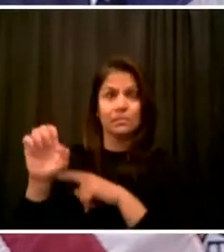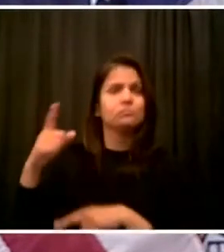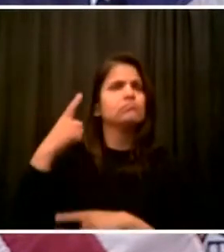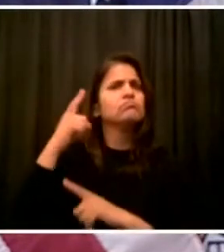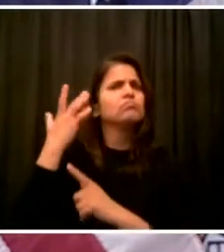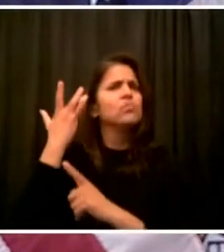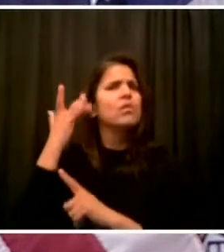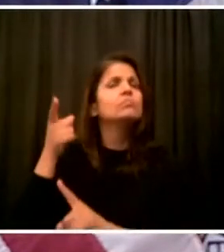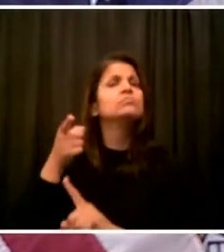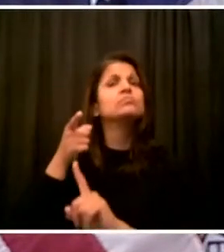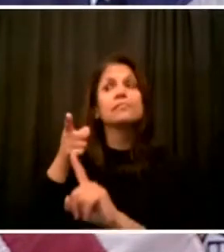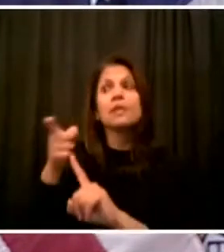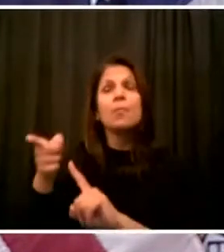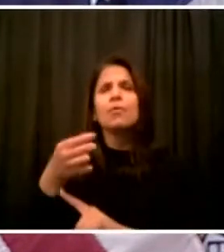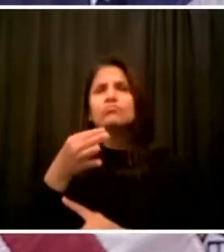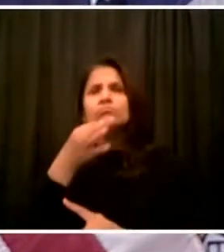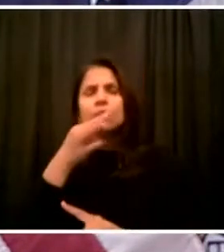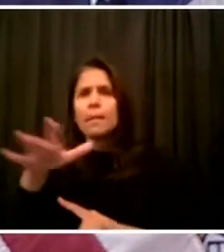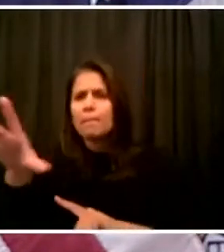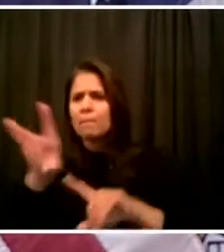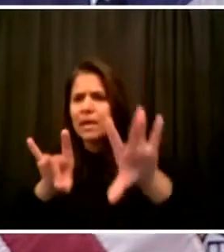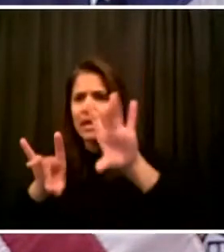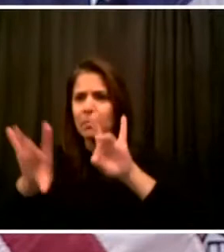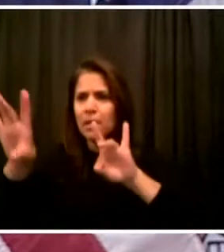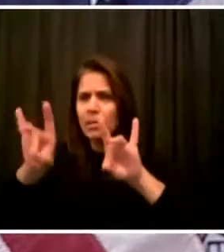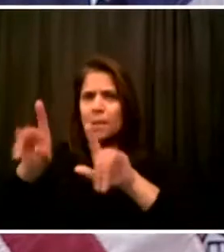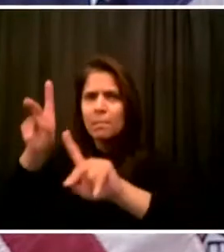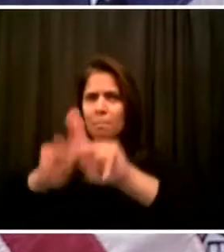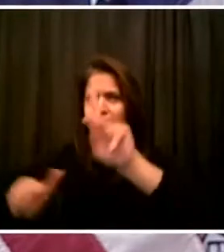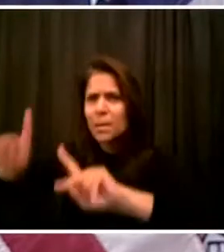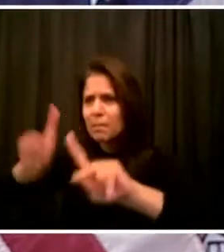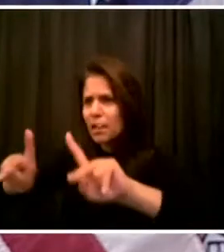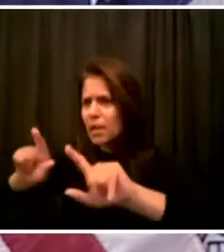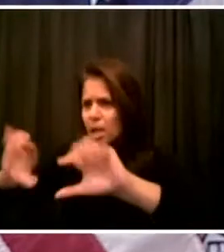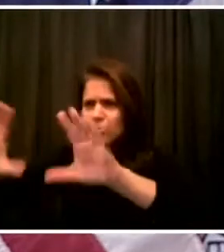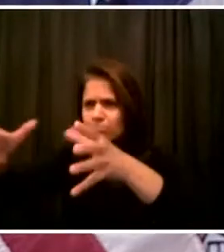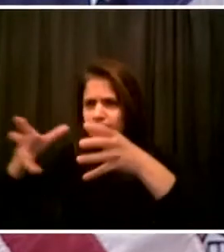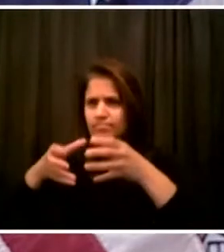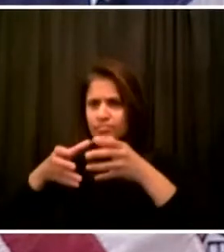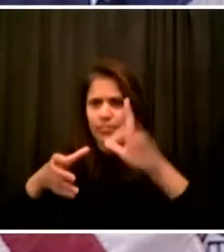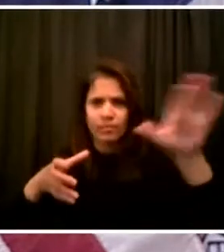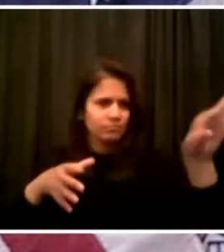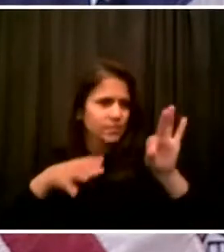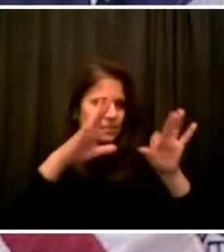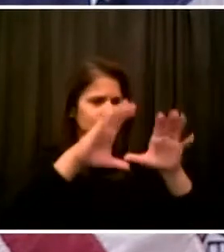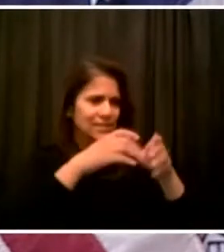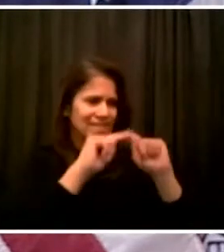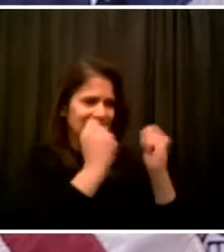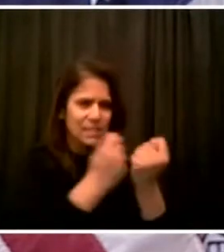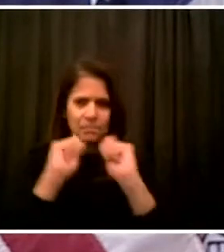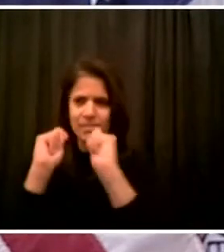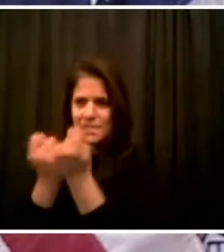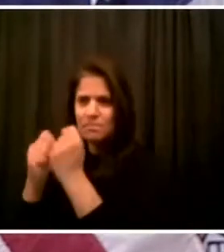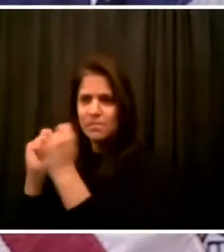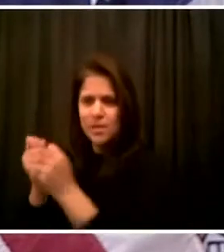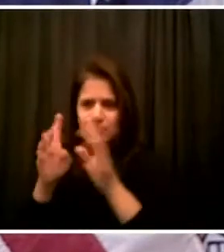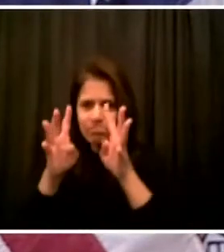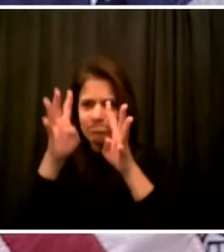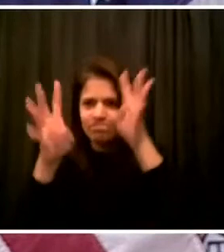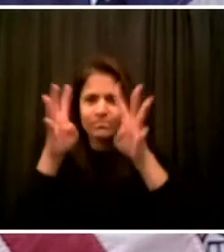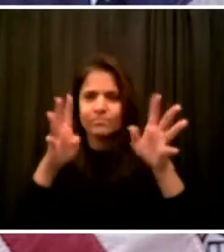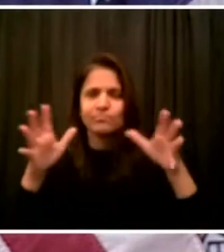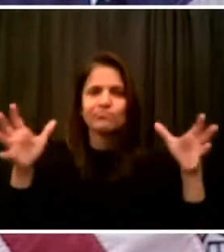of the situation. And I got to tell you, it was so close sometimes, but they always found a way. Of course, Jimmy O'Neill came in and